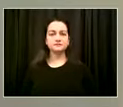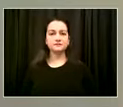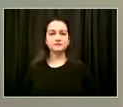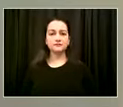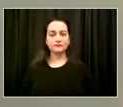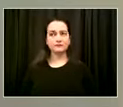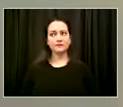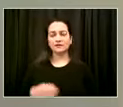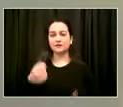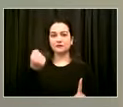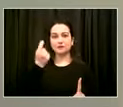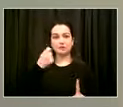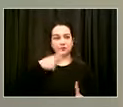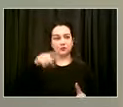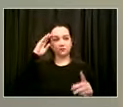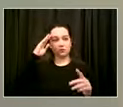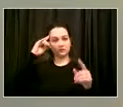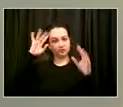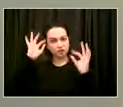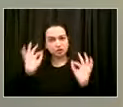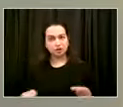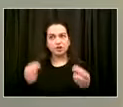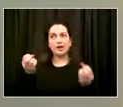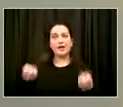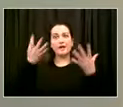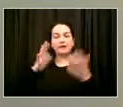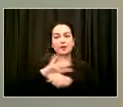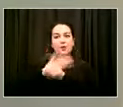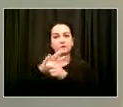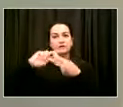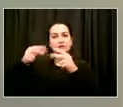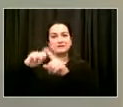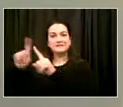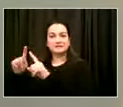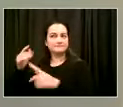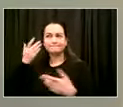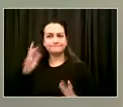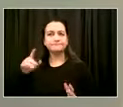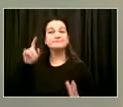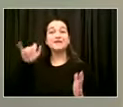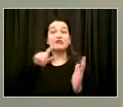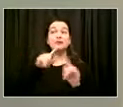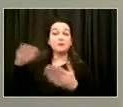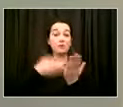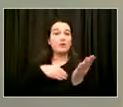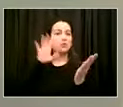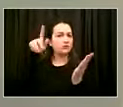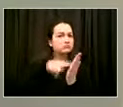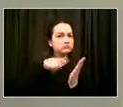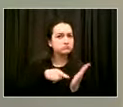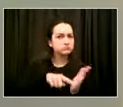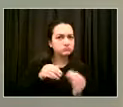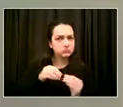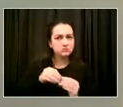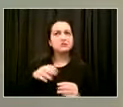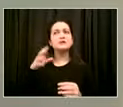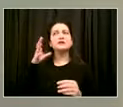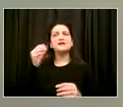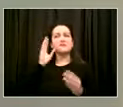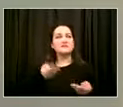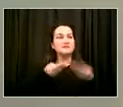those reports weekly. We've been working very closely with our city laboratories, our state laboratories, and all of the other private partners